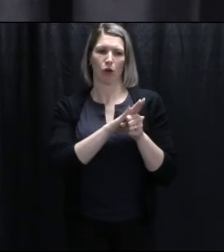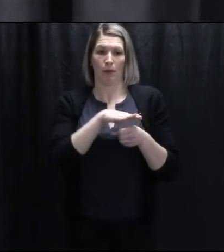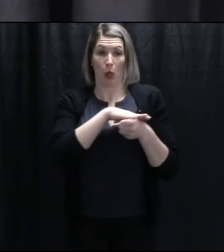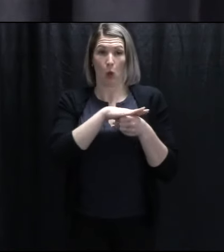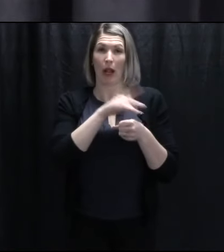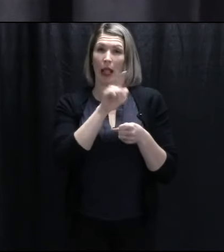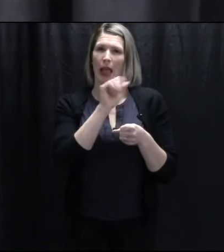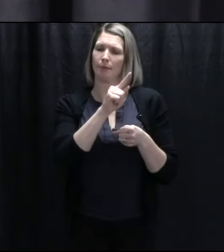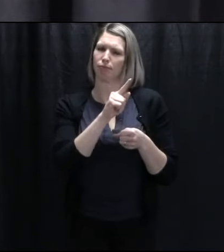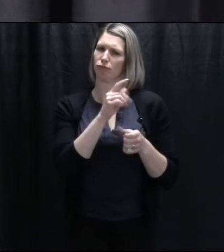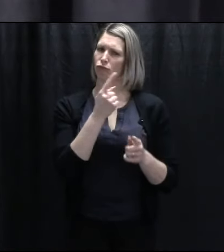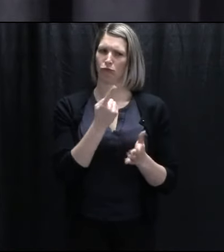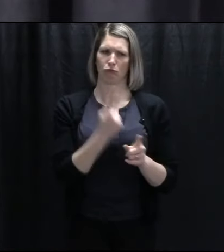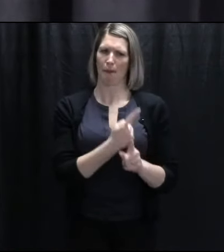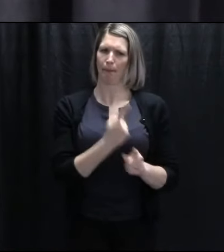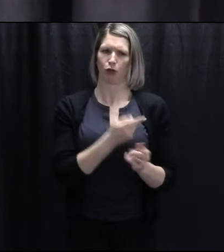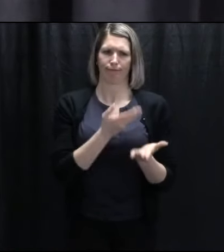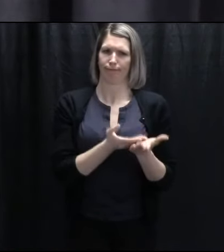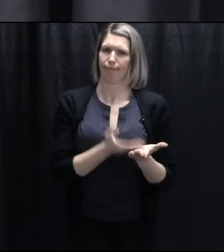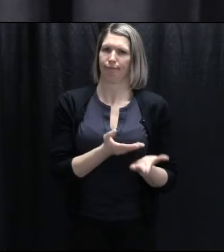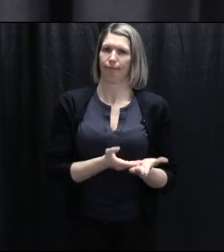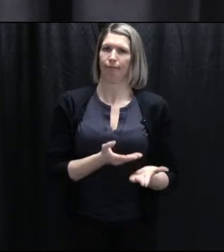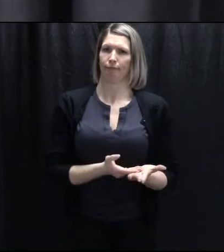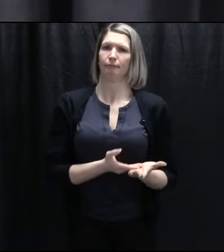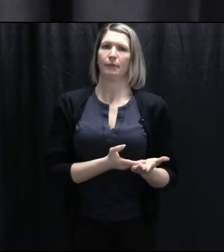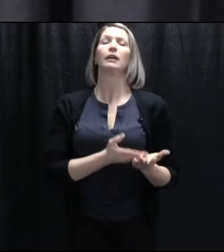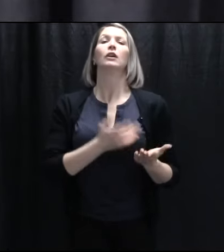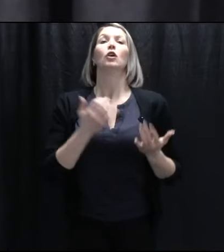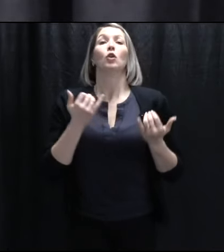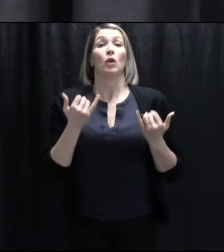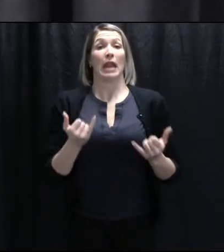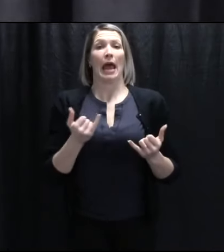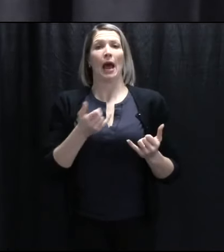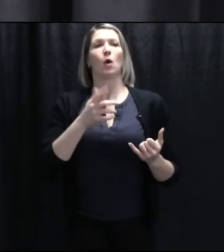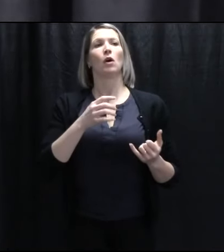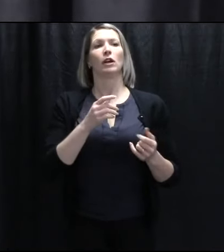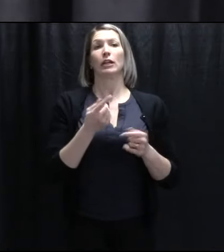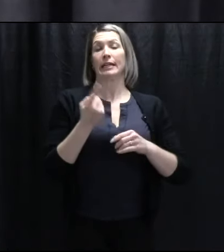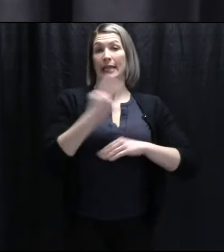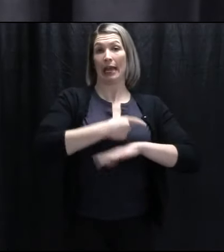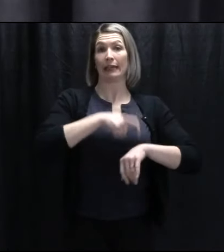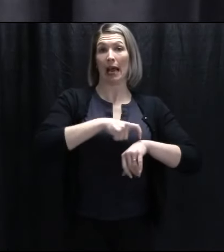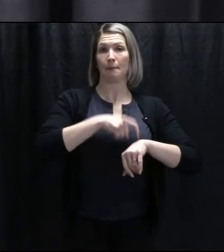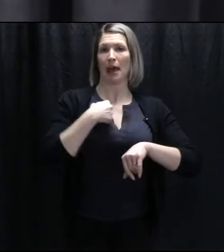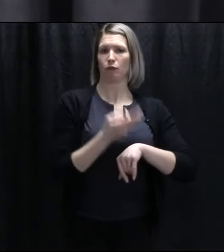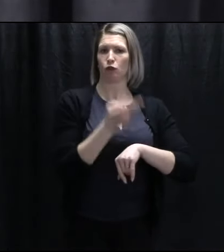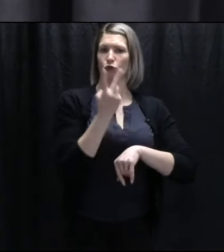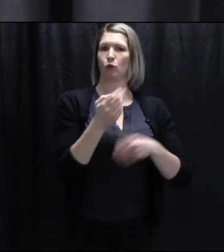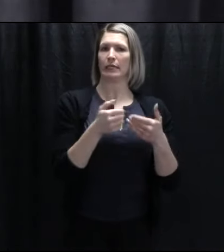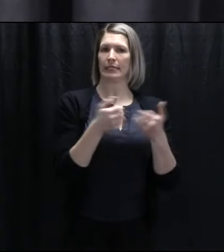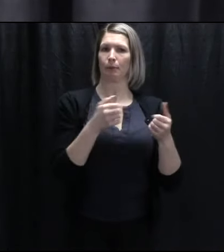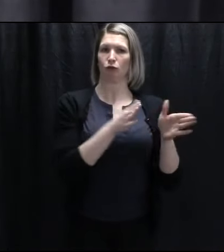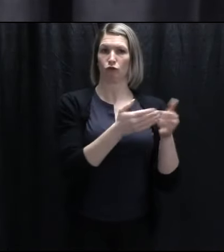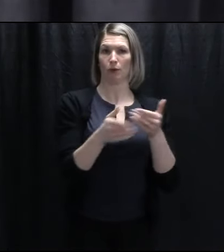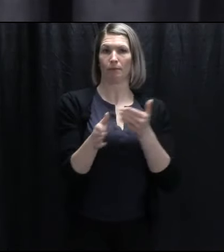once the specimen is received in the laboratory, they are done in 2 runs in the day, and the average gap between each run is